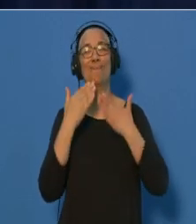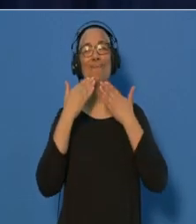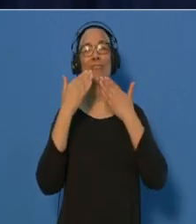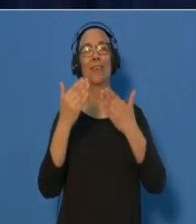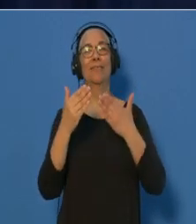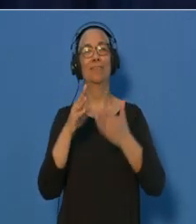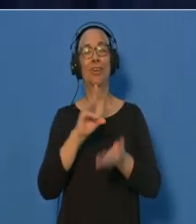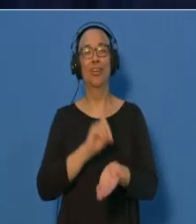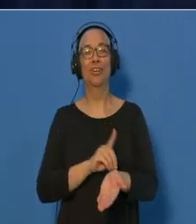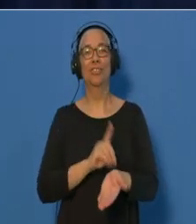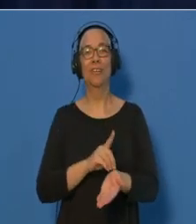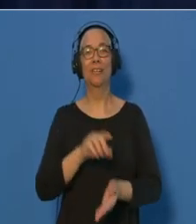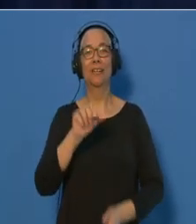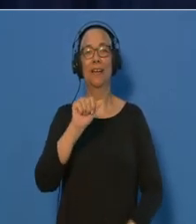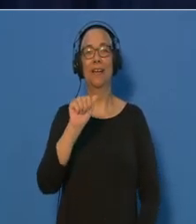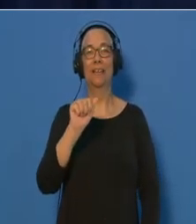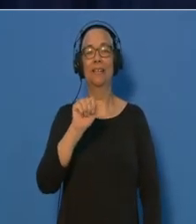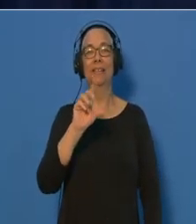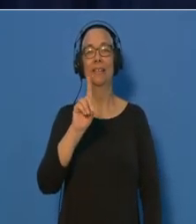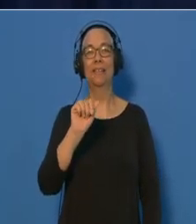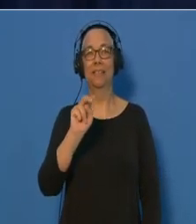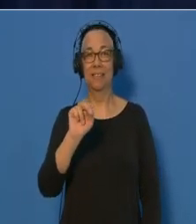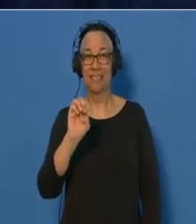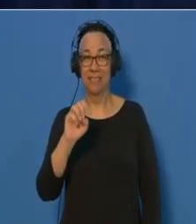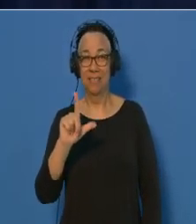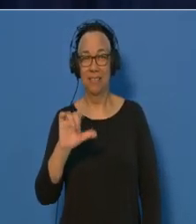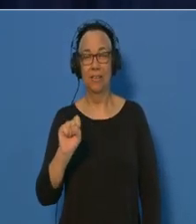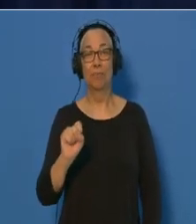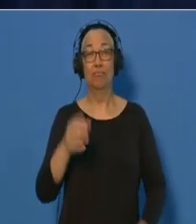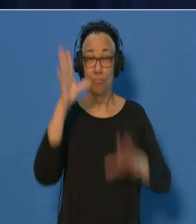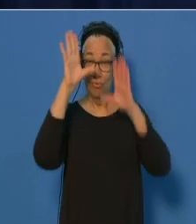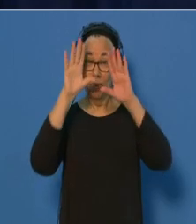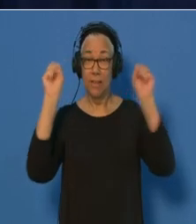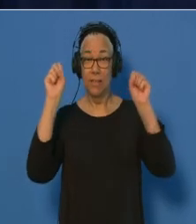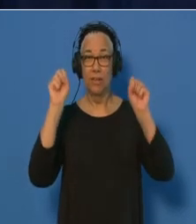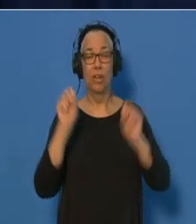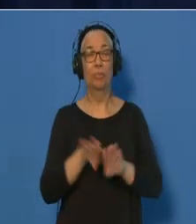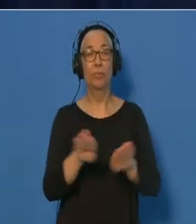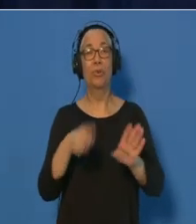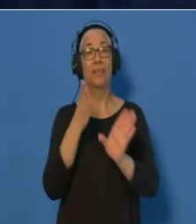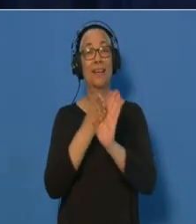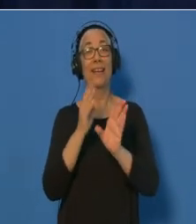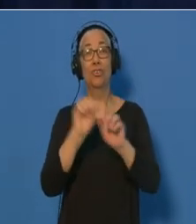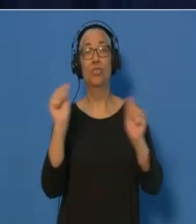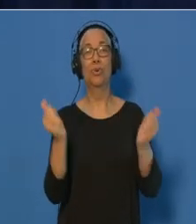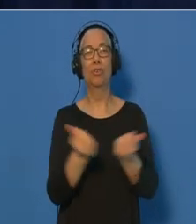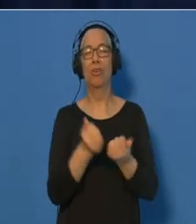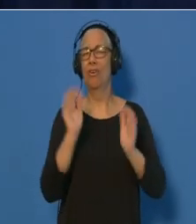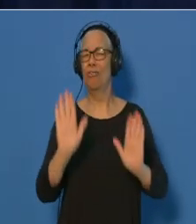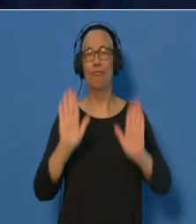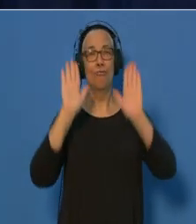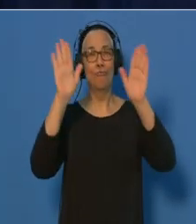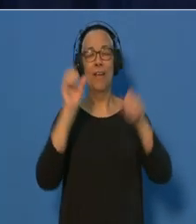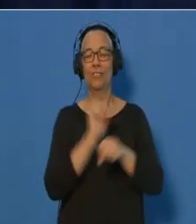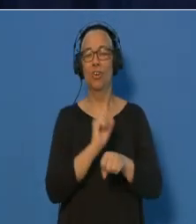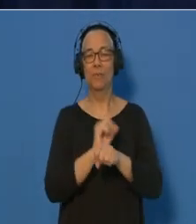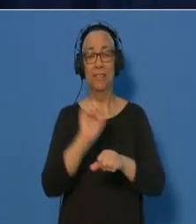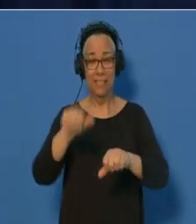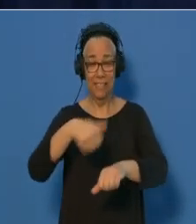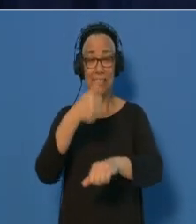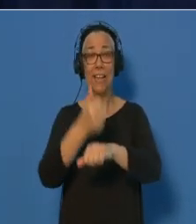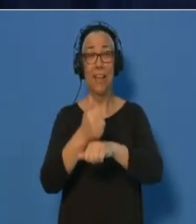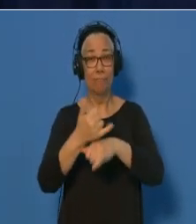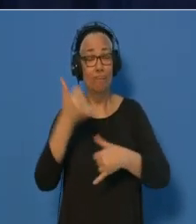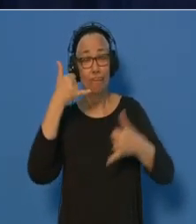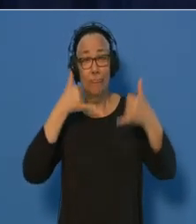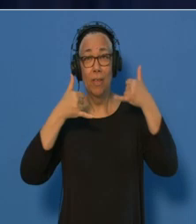Allison Daniels, president of the Bermuda Psychology Association, who has done a tremendous job of helping to get this line up and running. With the